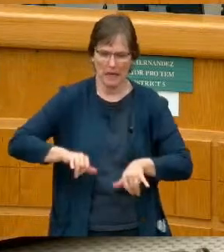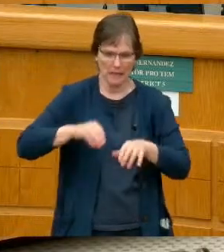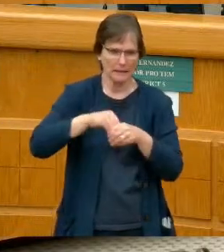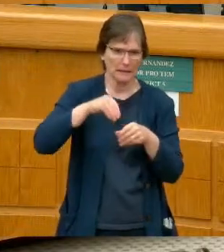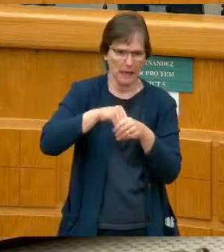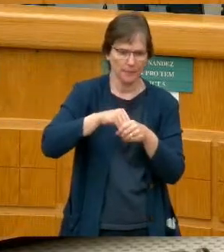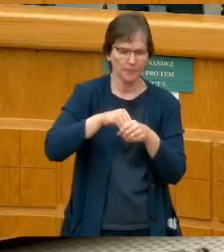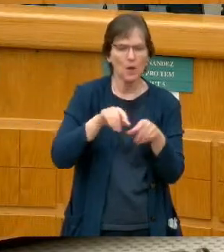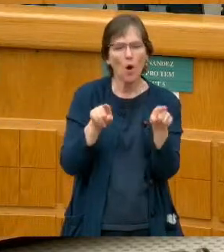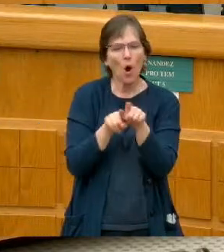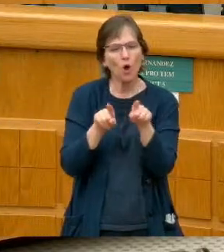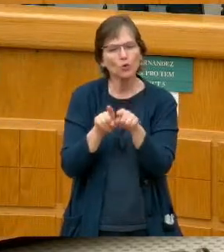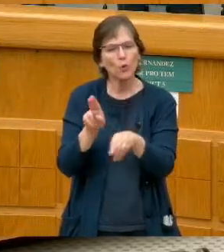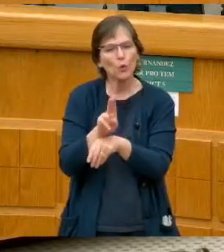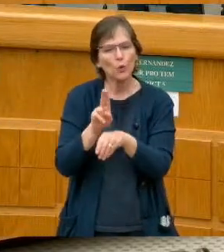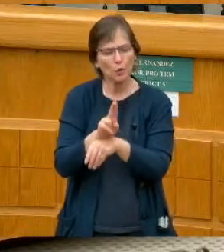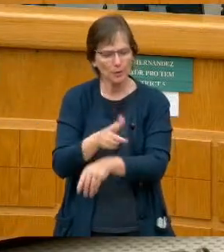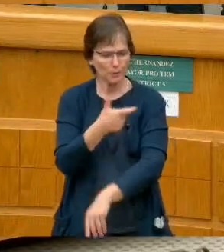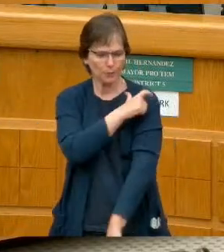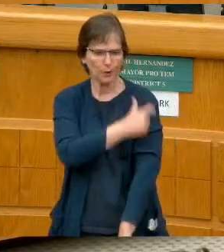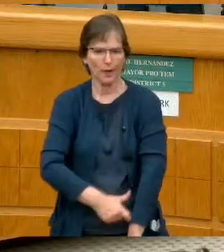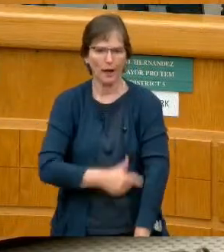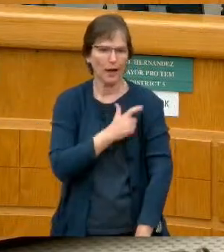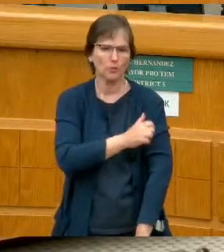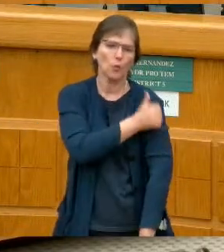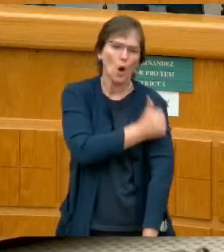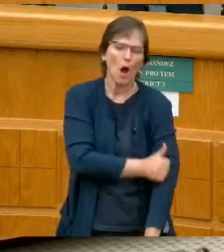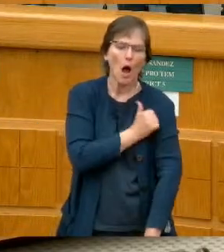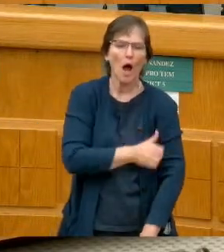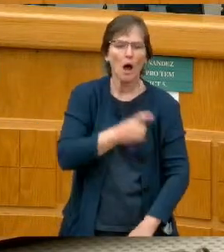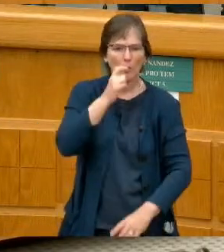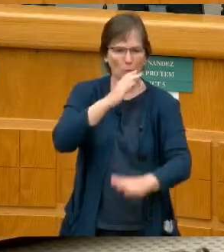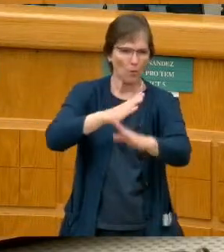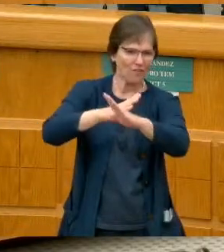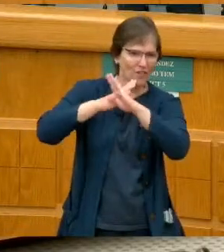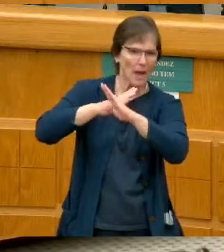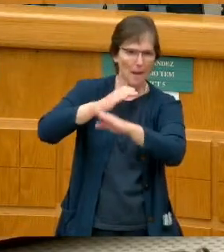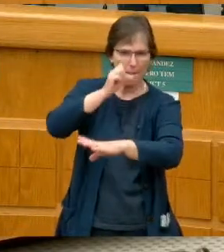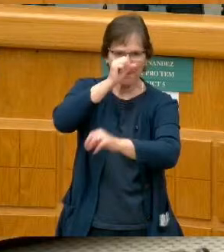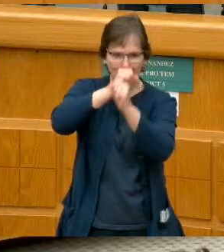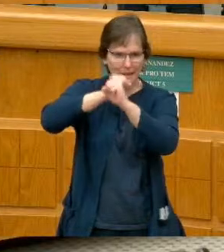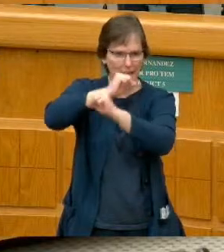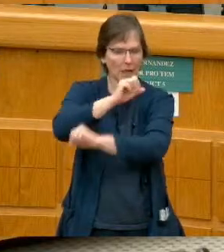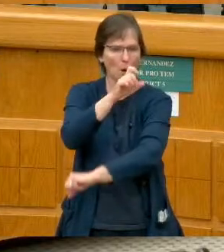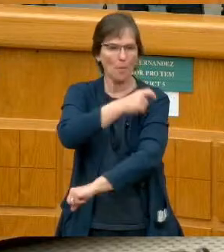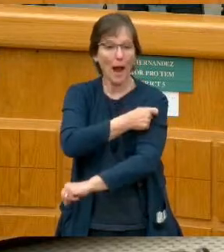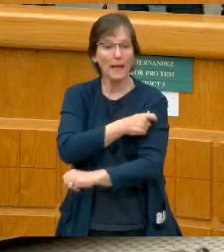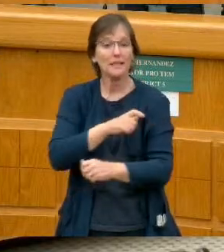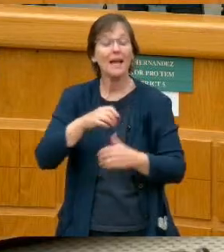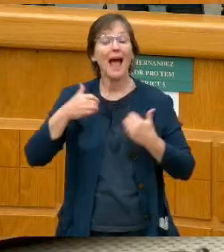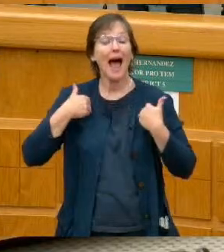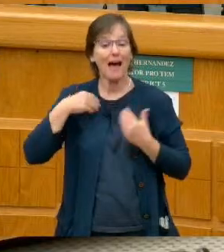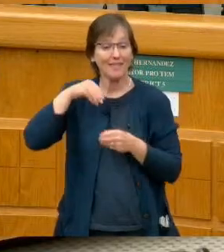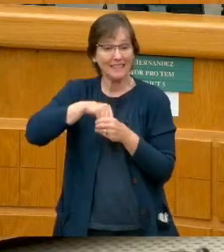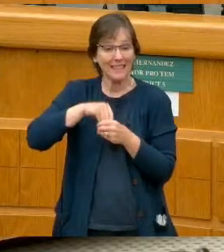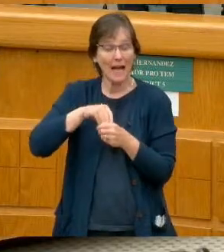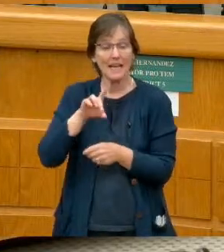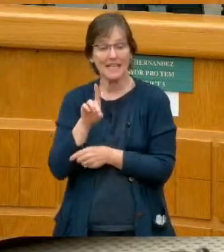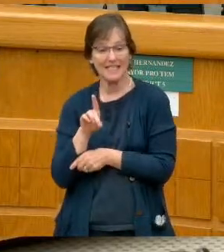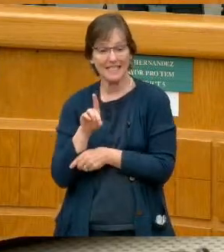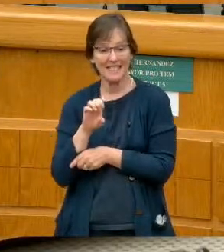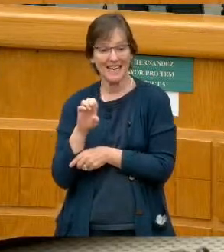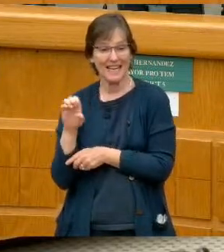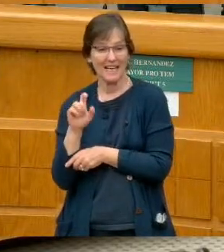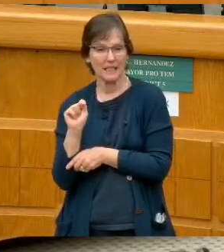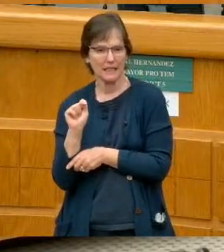that contains DEET is helpful in making sure that you do not get bit by these potentially infected mosquitoes.